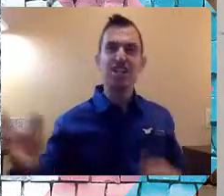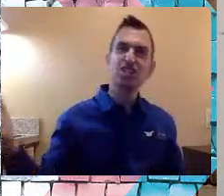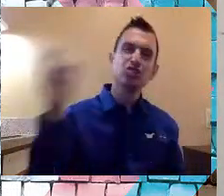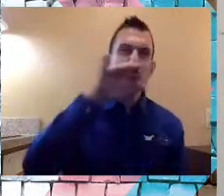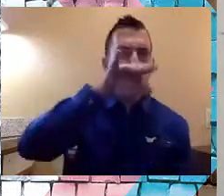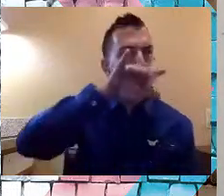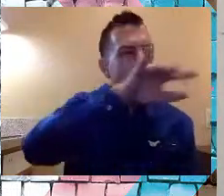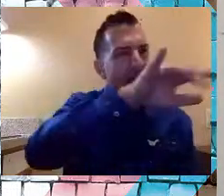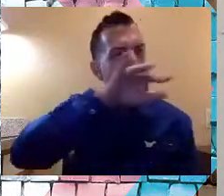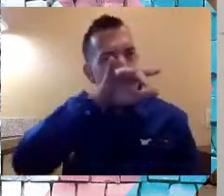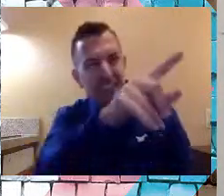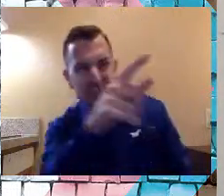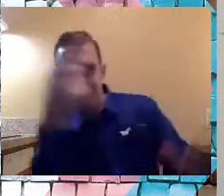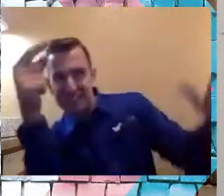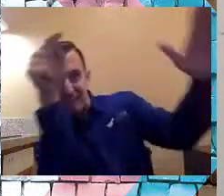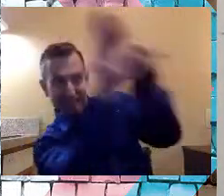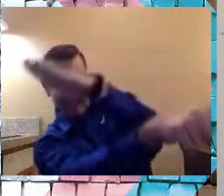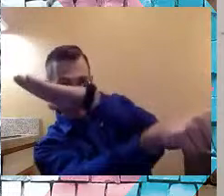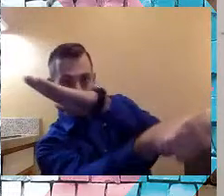slay.